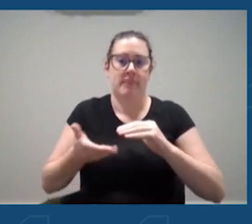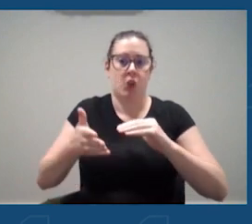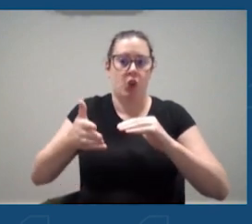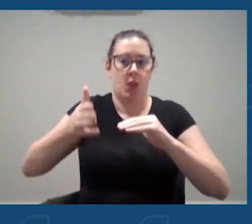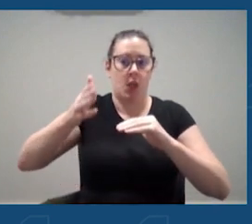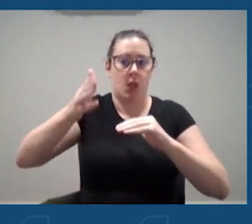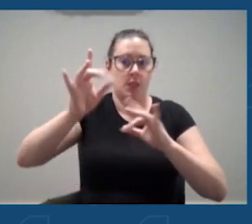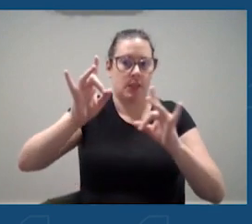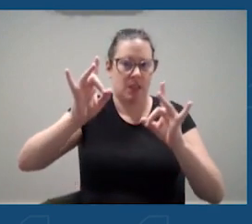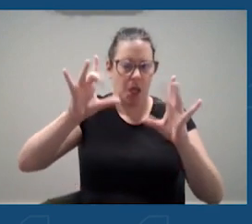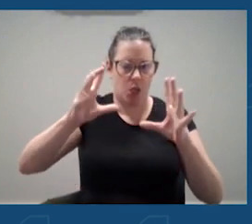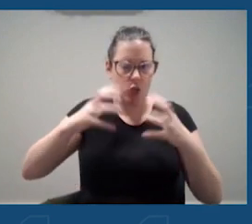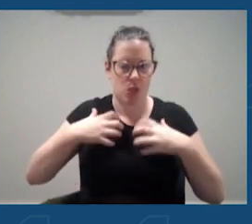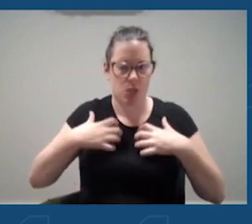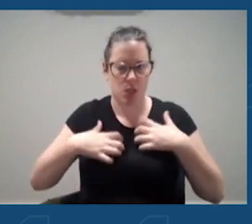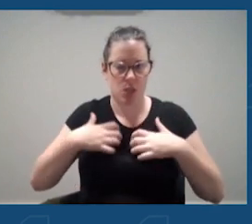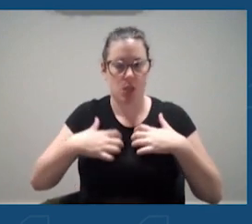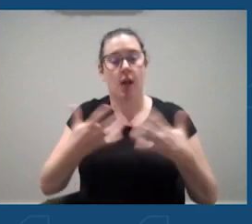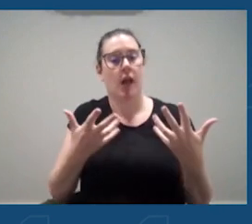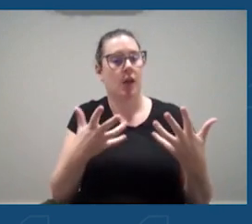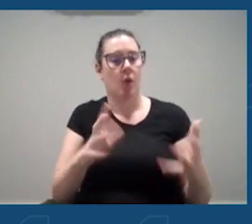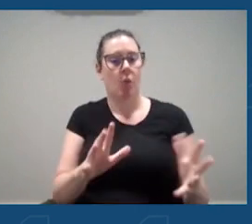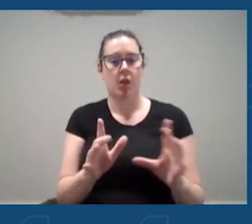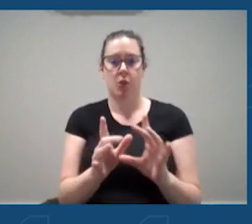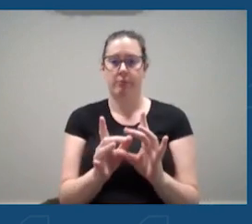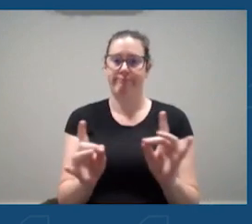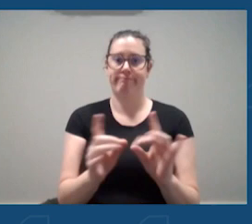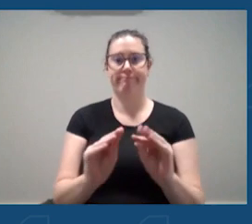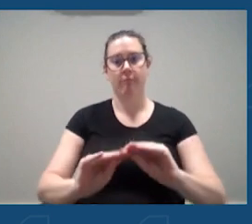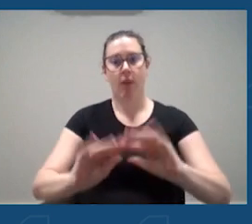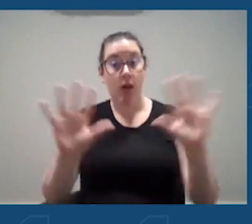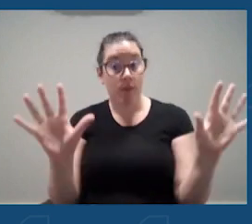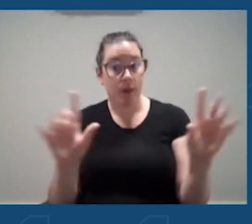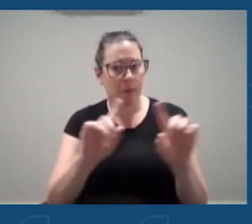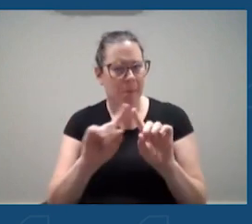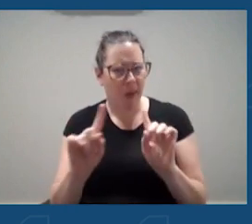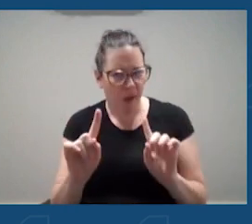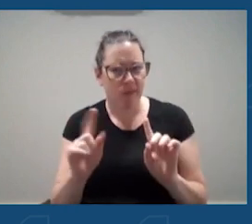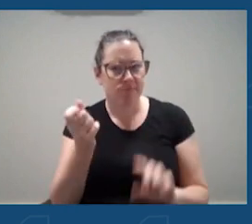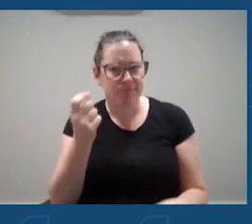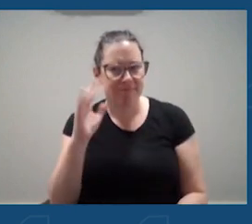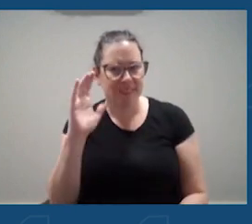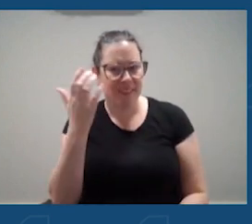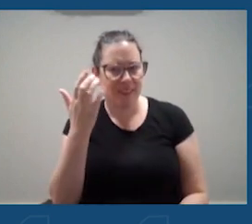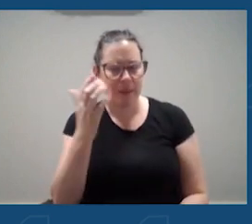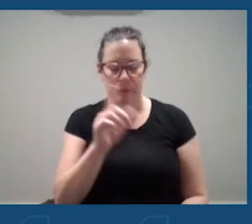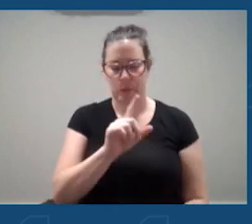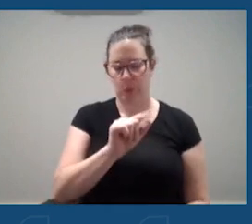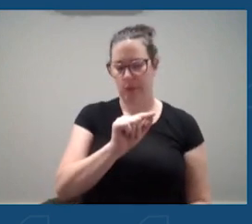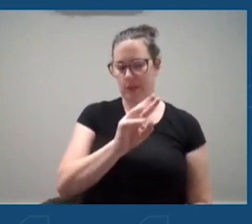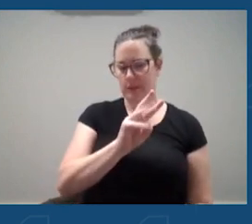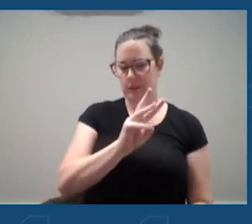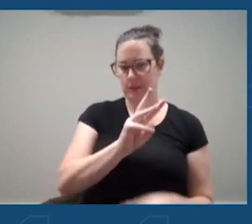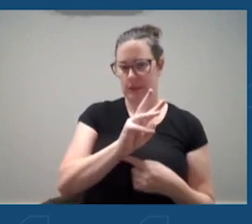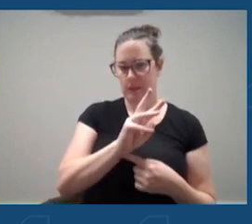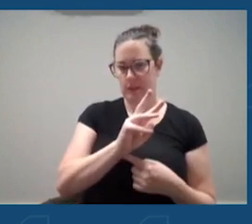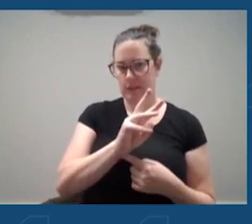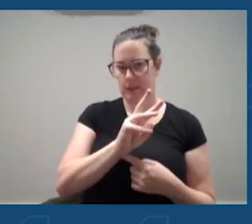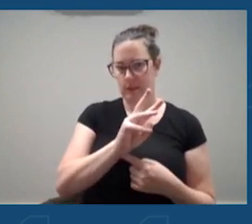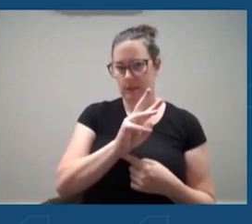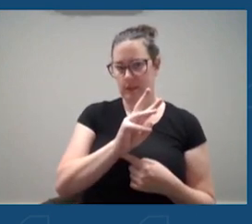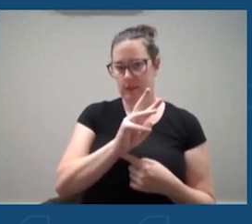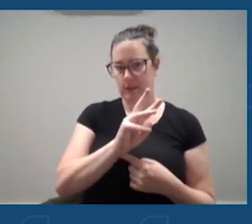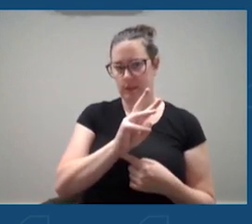And I don't want to state the obvious, but it seems that in 2016, a